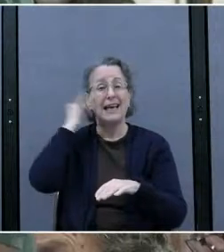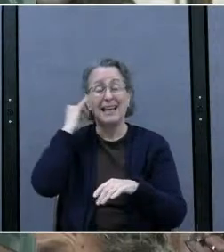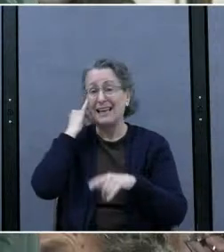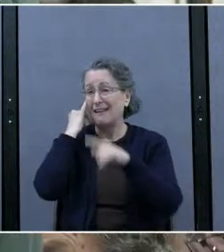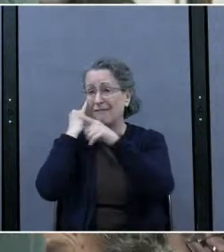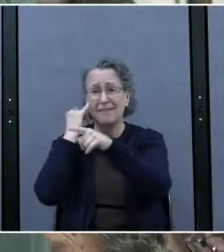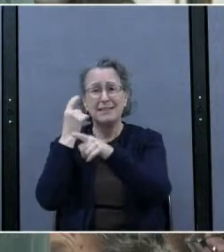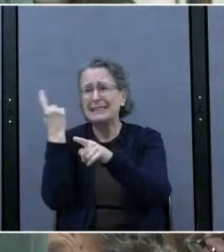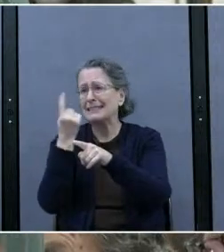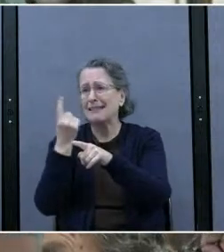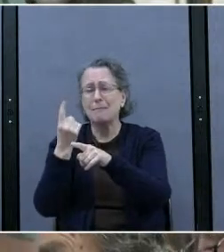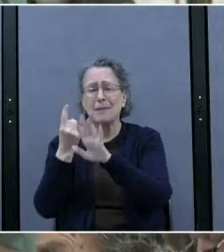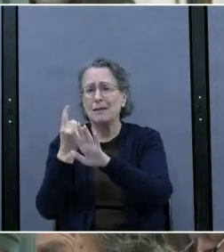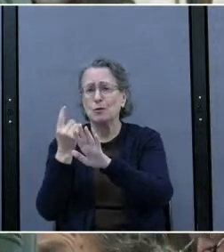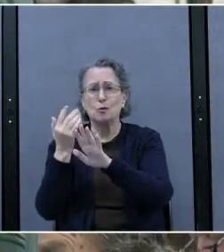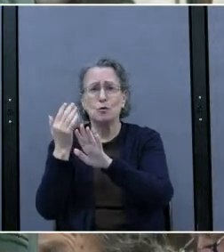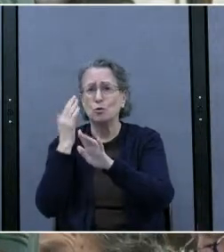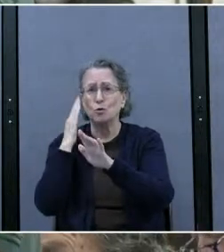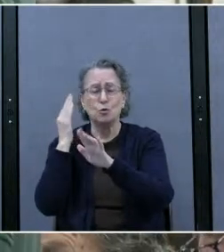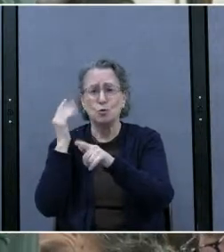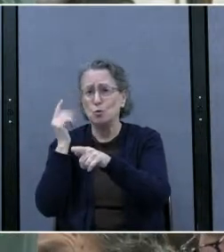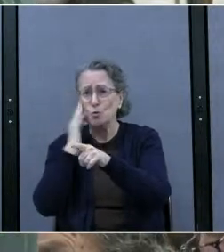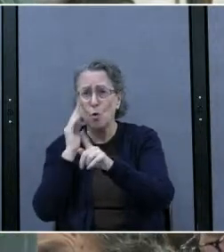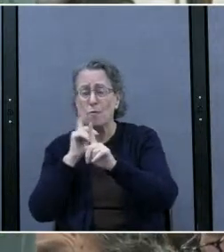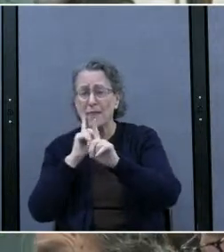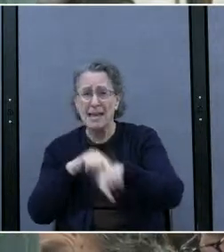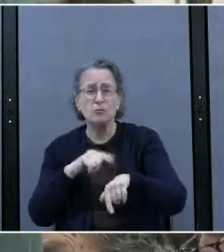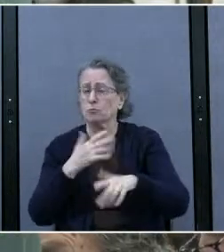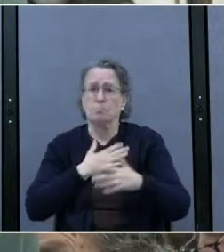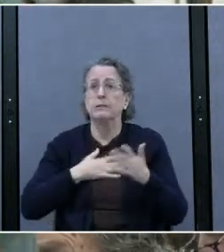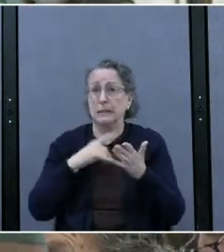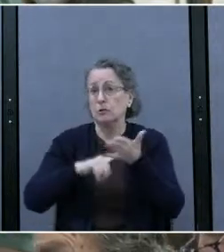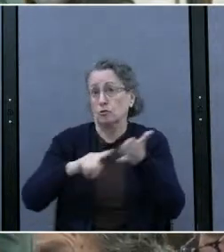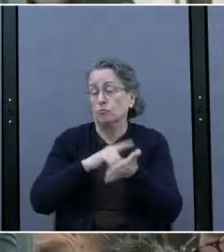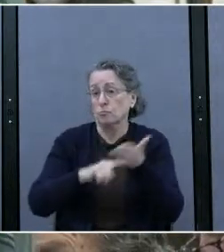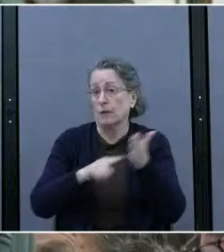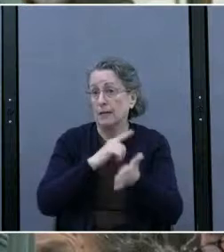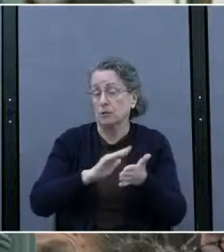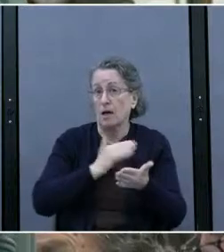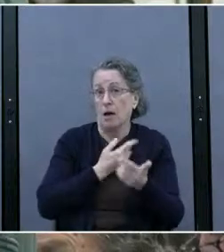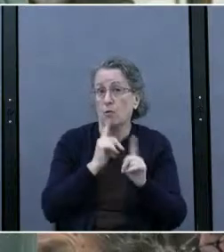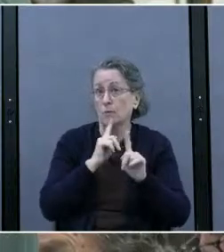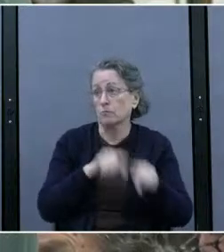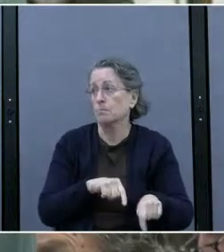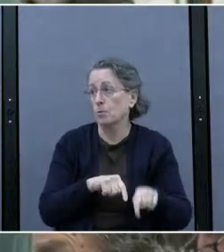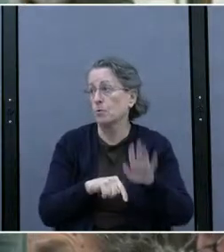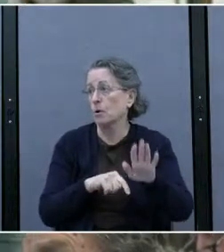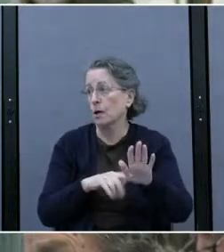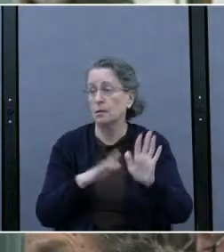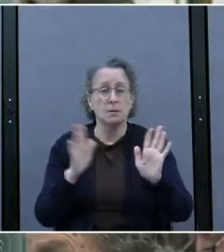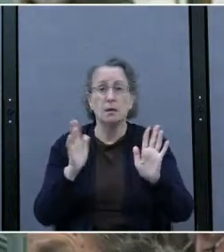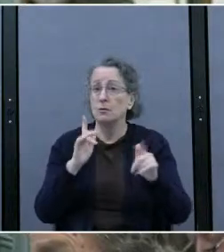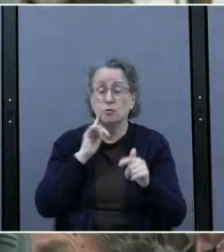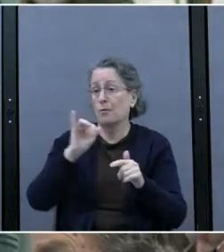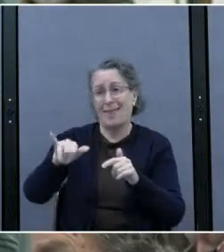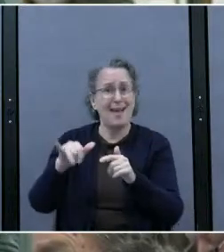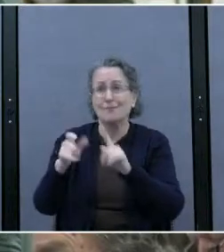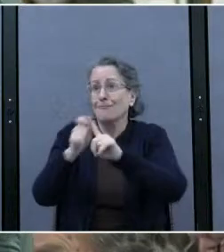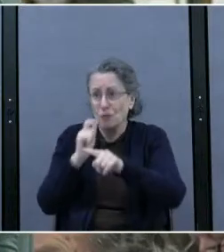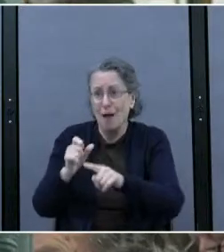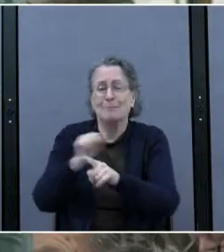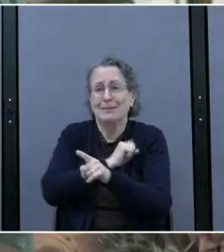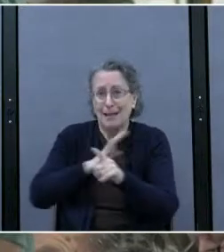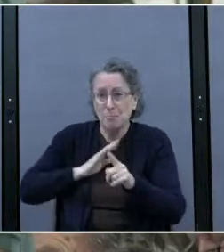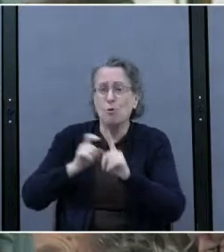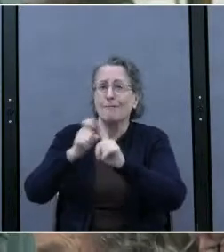that as a correction. And so I think the report on process stuff happily defers to your